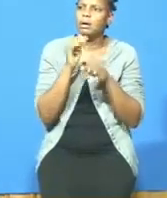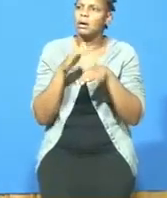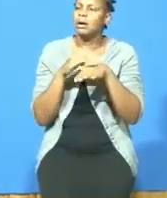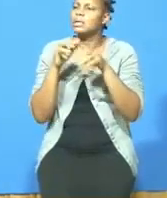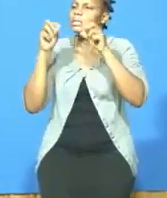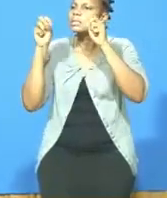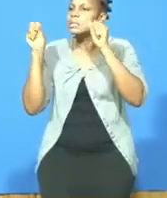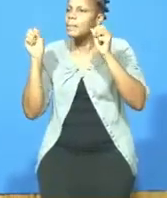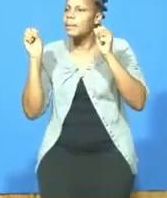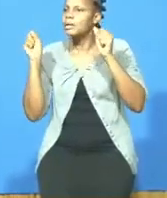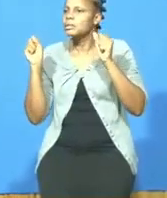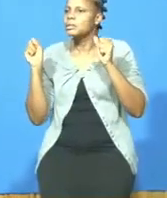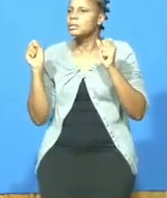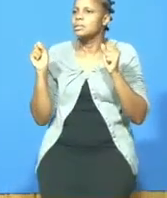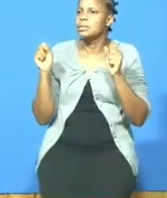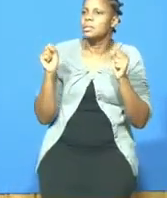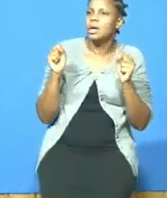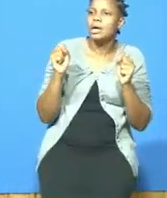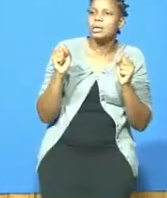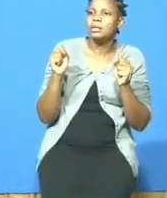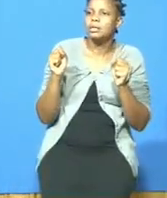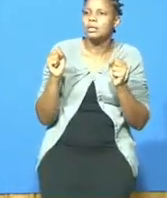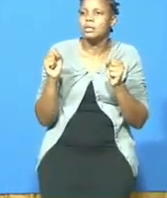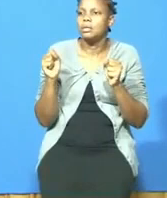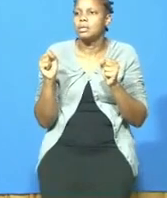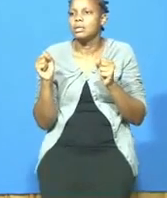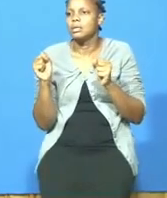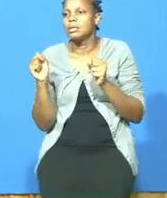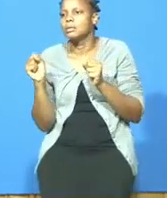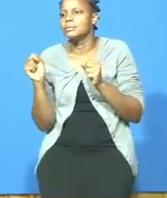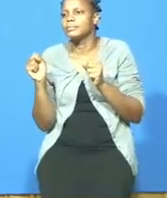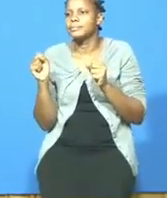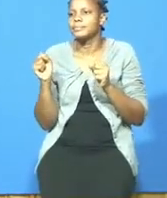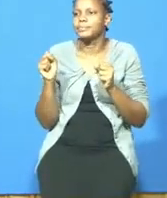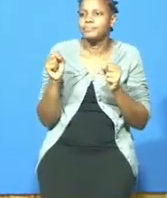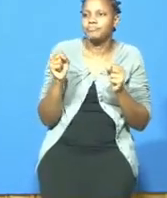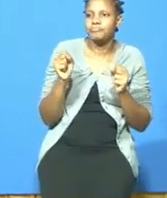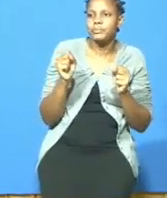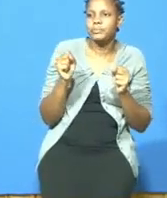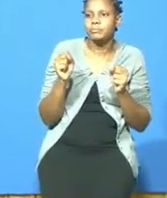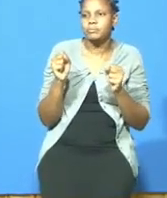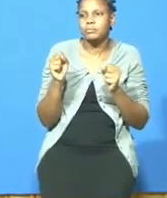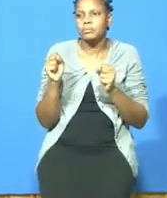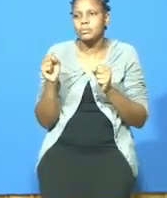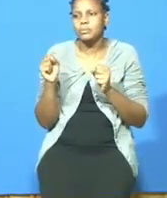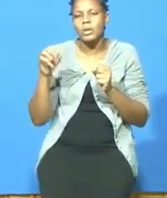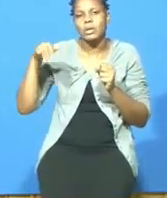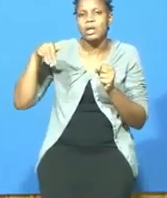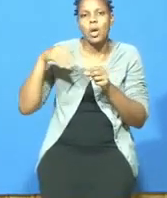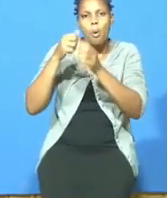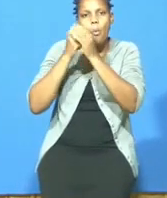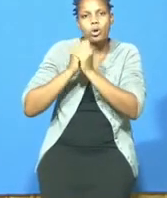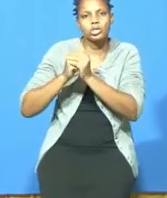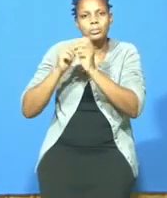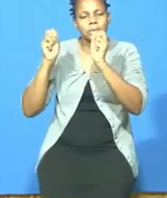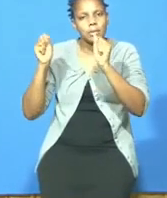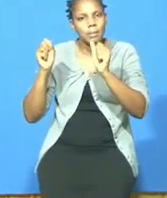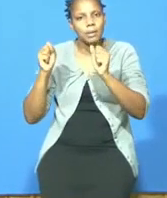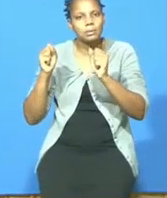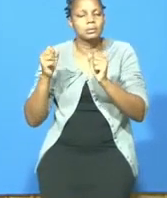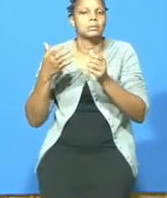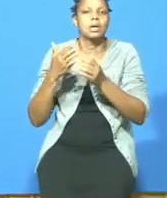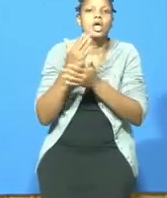Some are ignorant. And at the time of their ignorance, God will